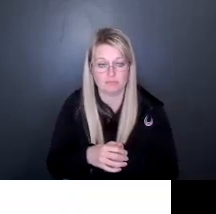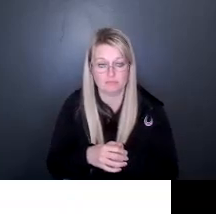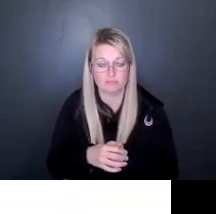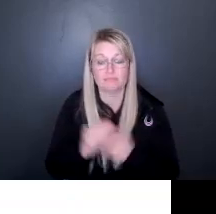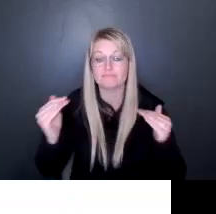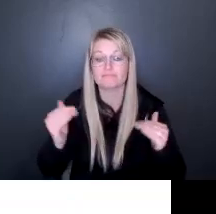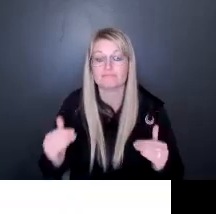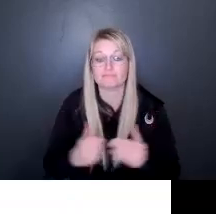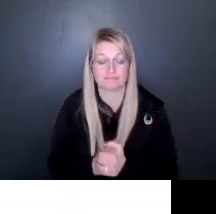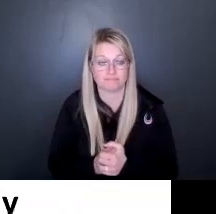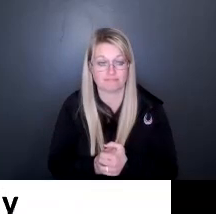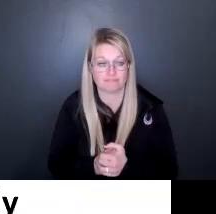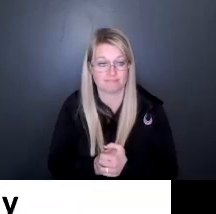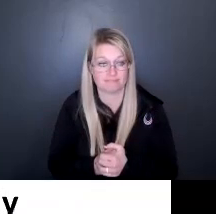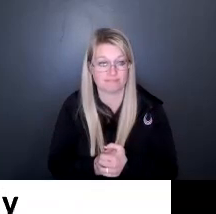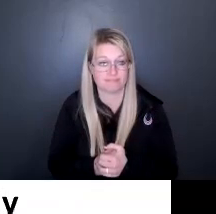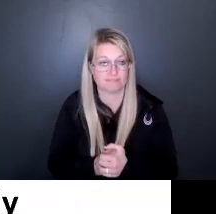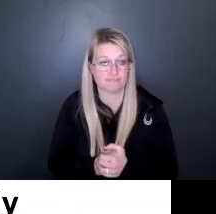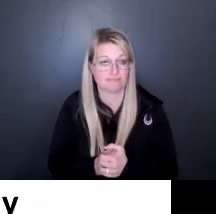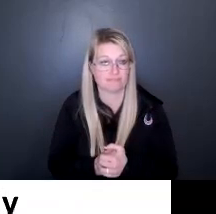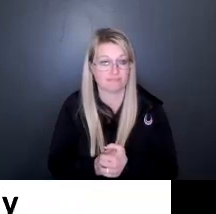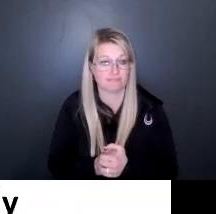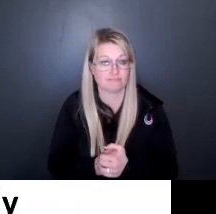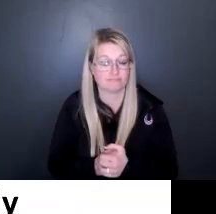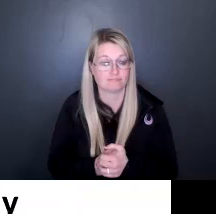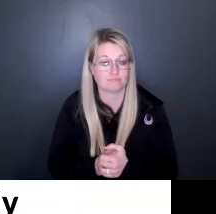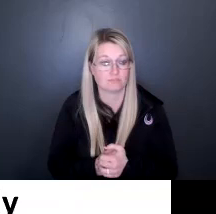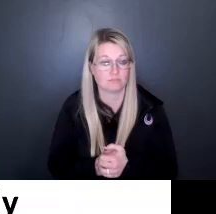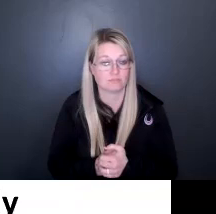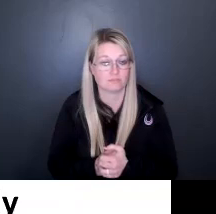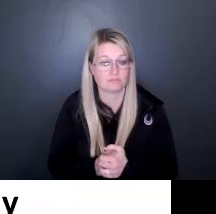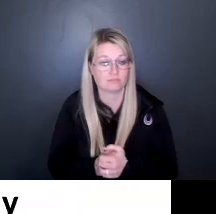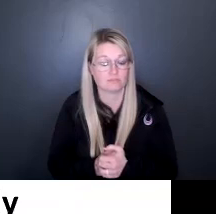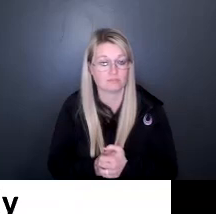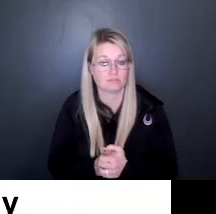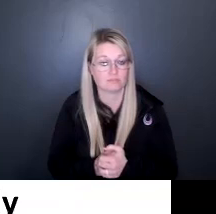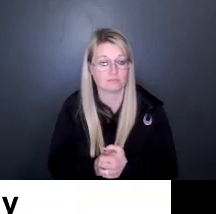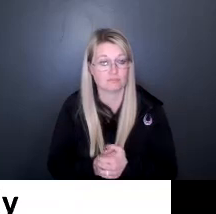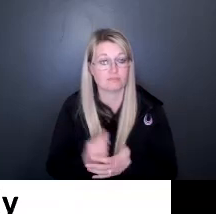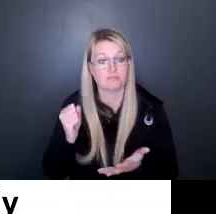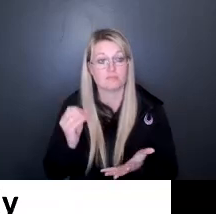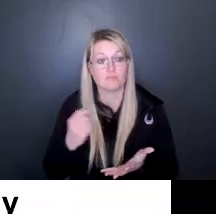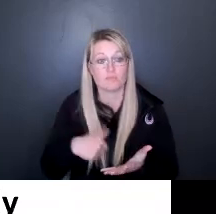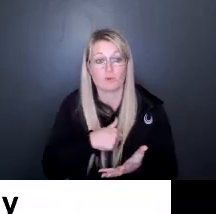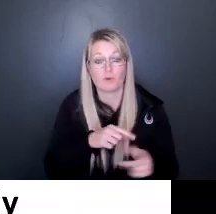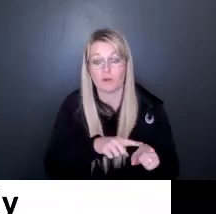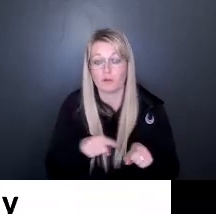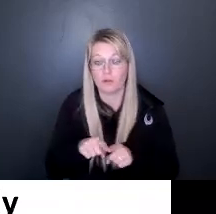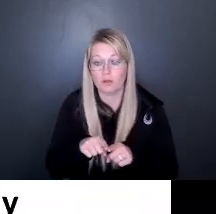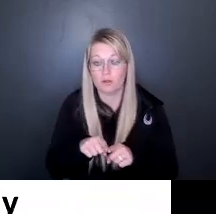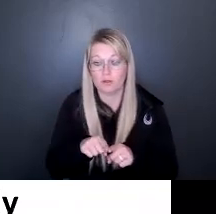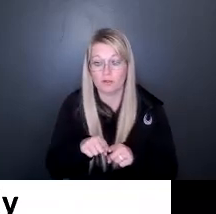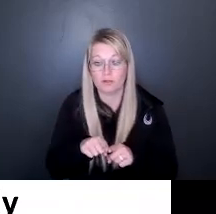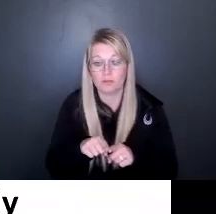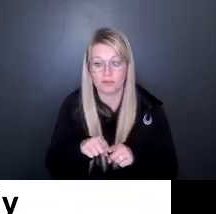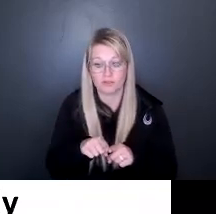Next slide, please. So we also suggested the